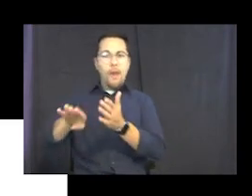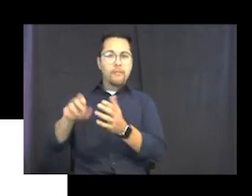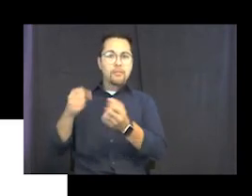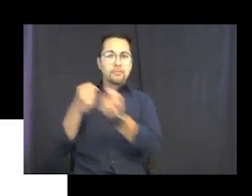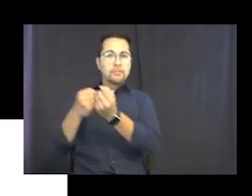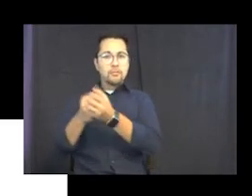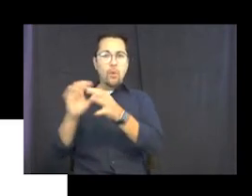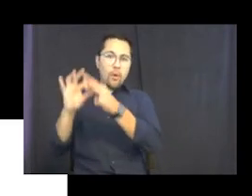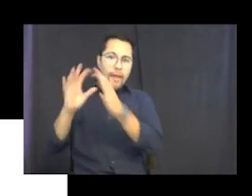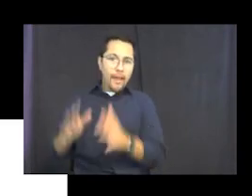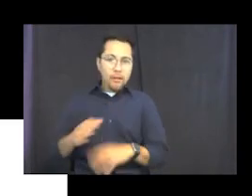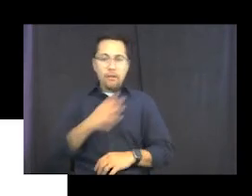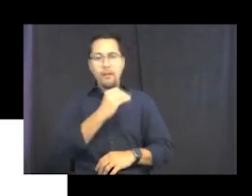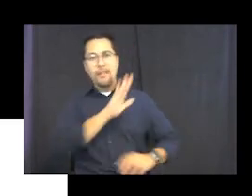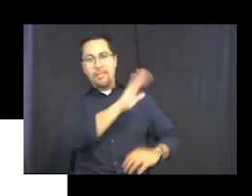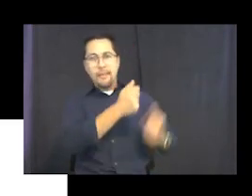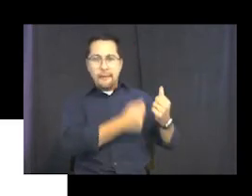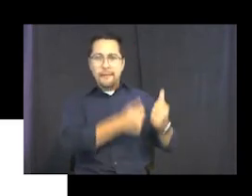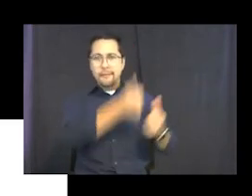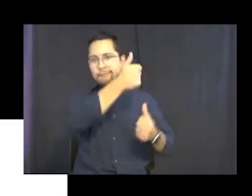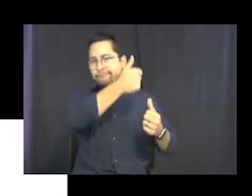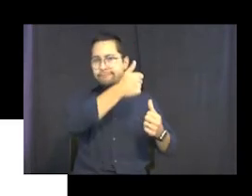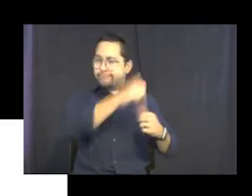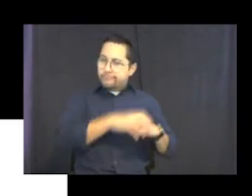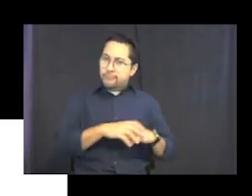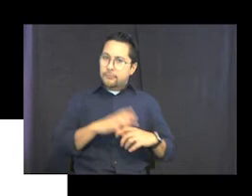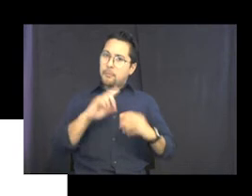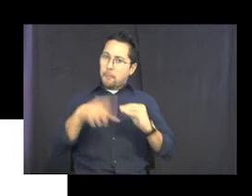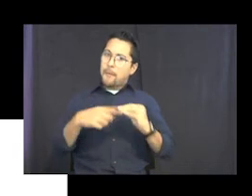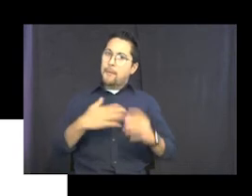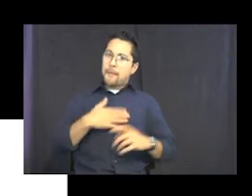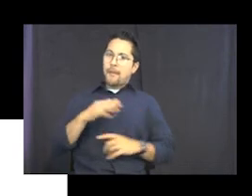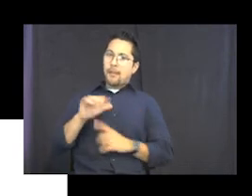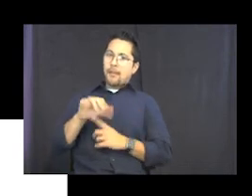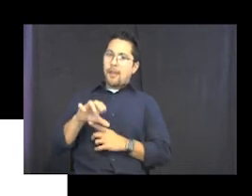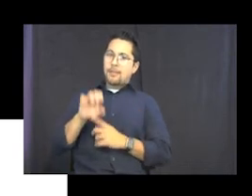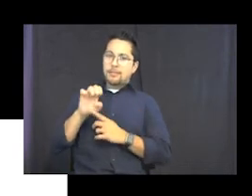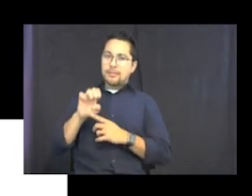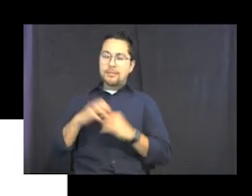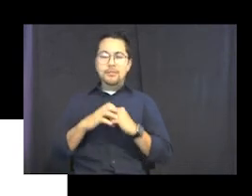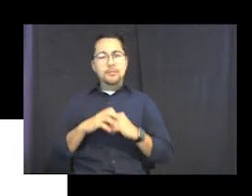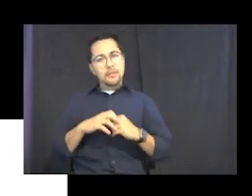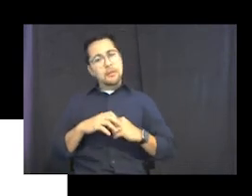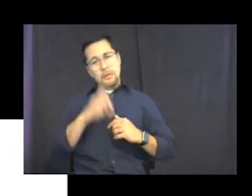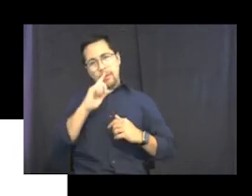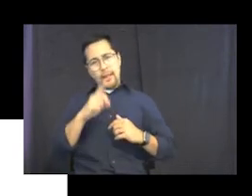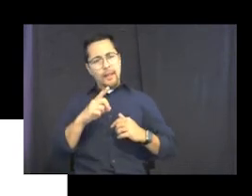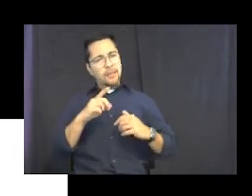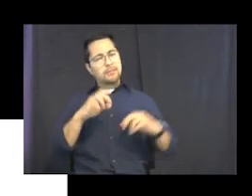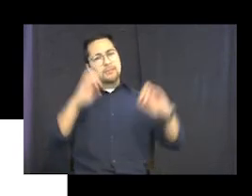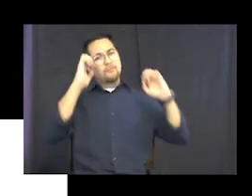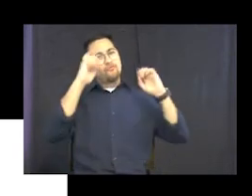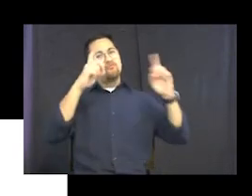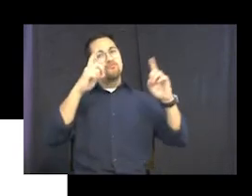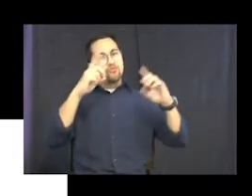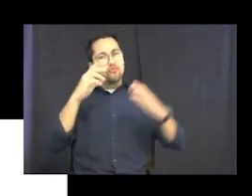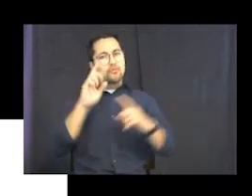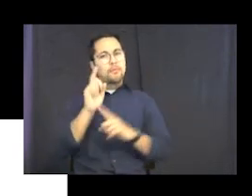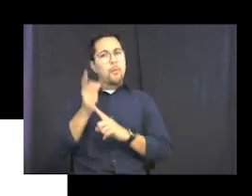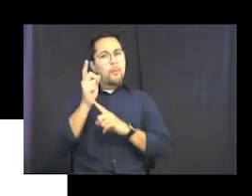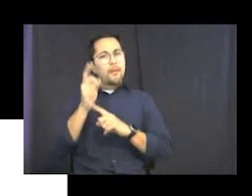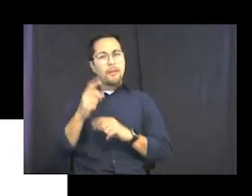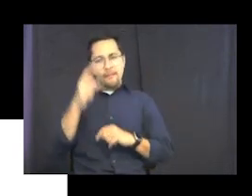head of the agency regarding my case. And so it became an educational moment